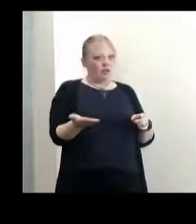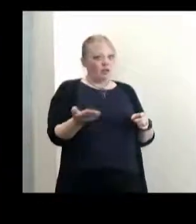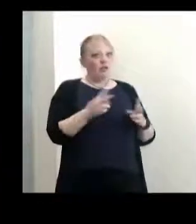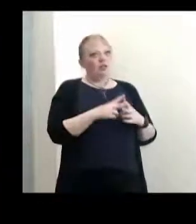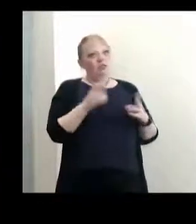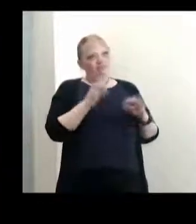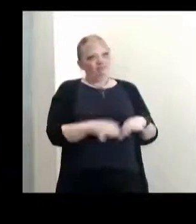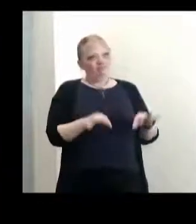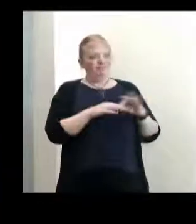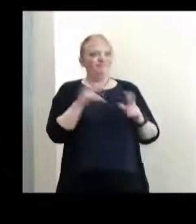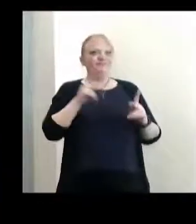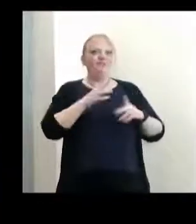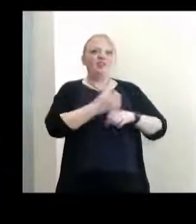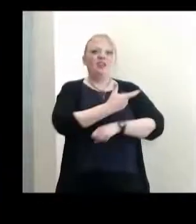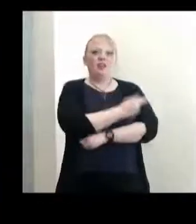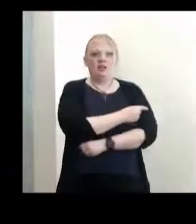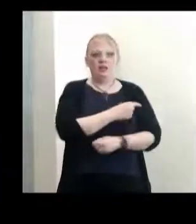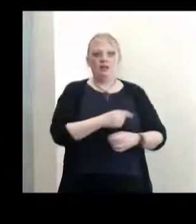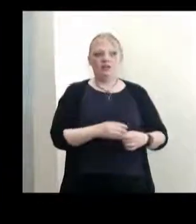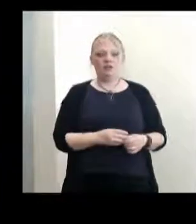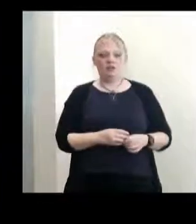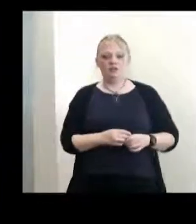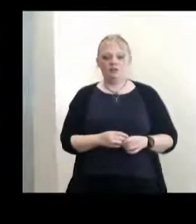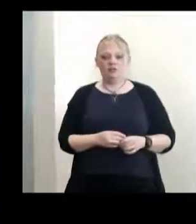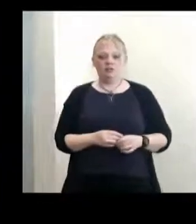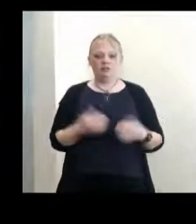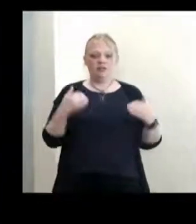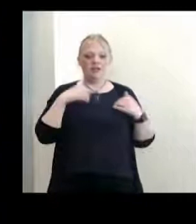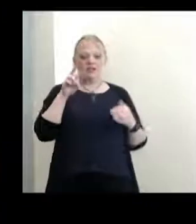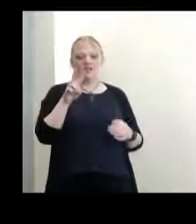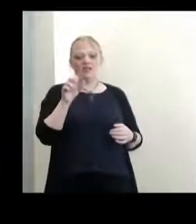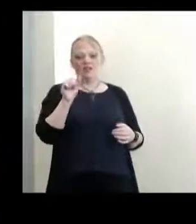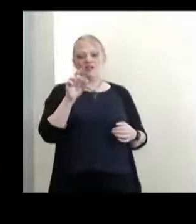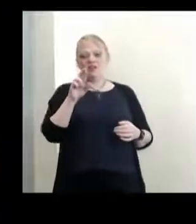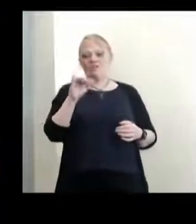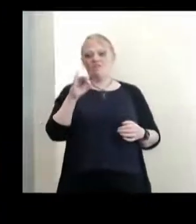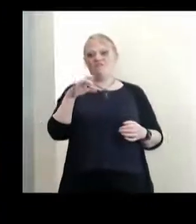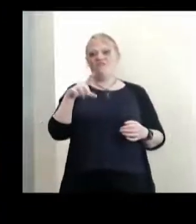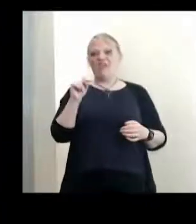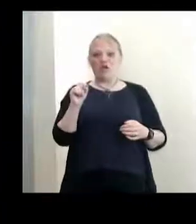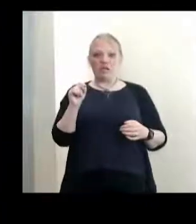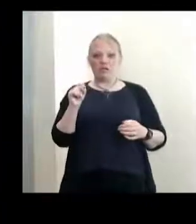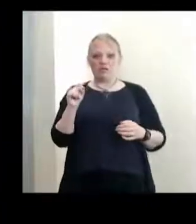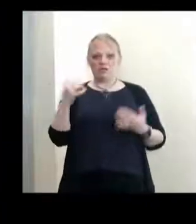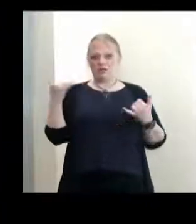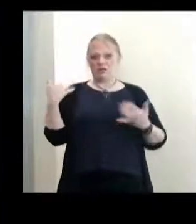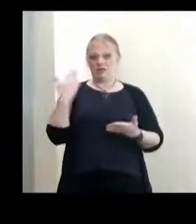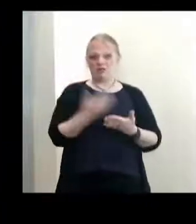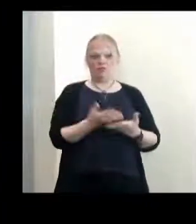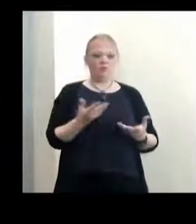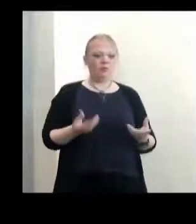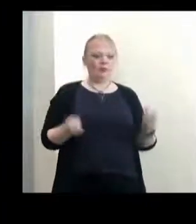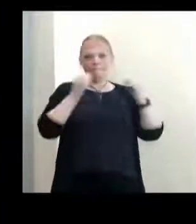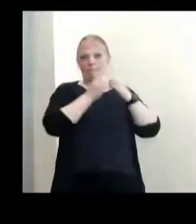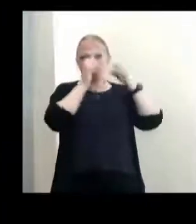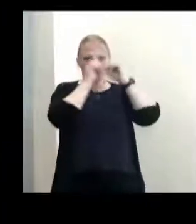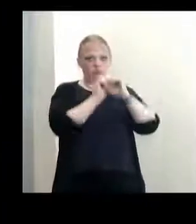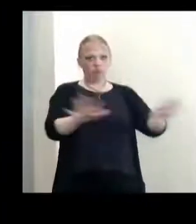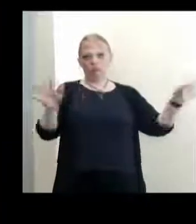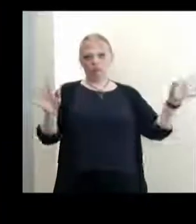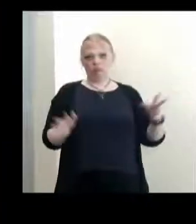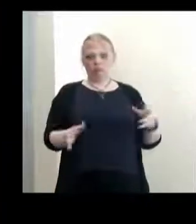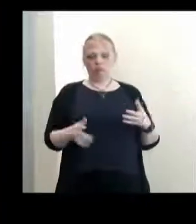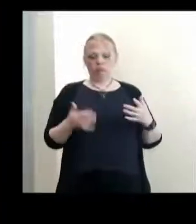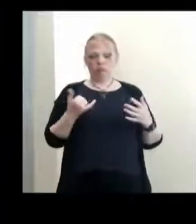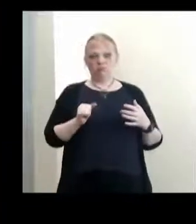important that people get vaccinated if they haven't, is we have these variants here that are much more transmissible. And there's still a question